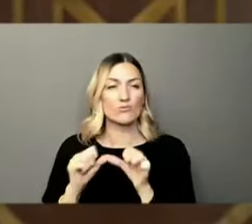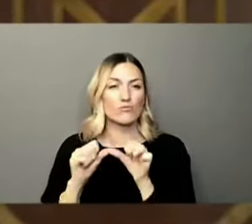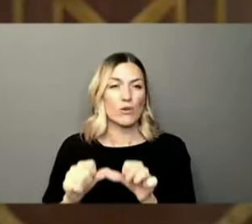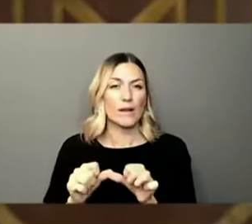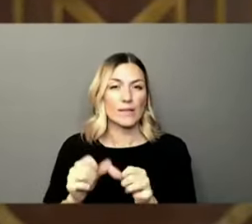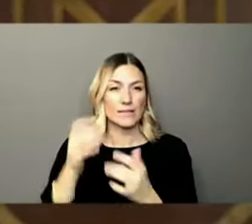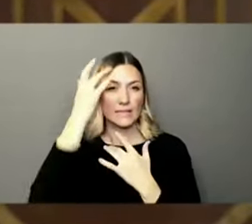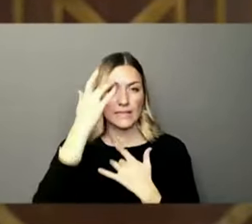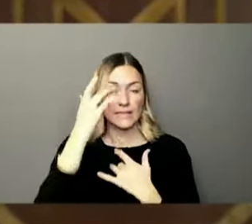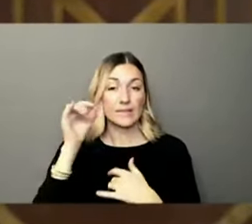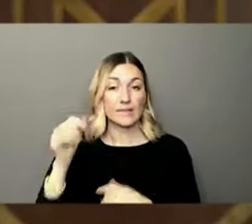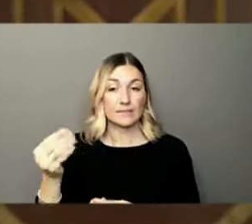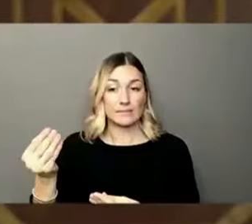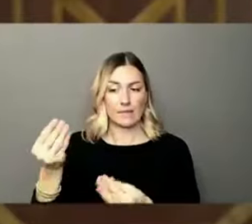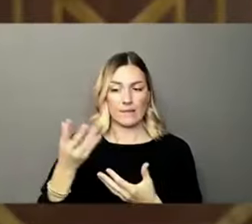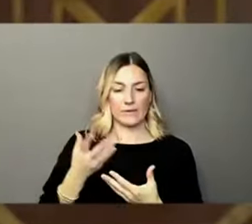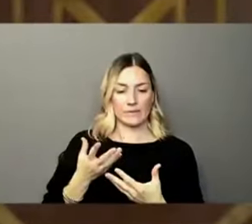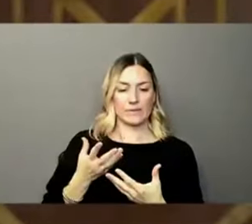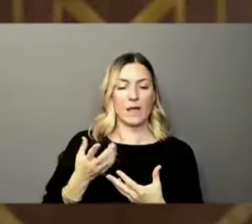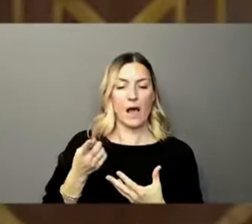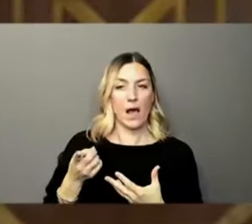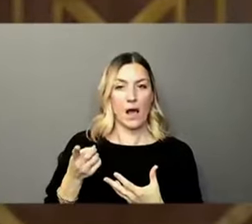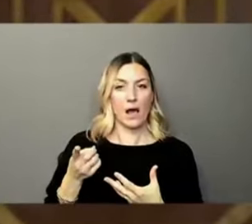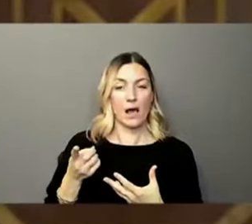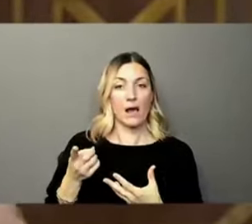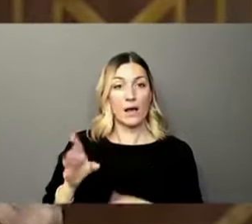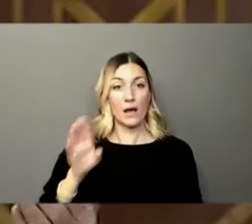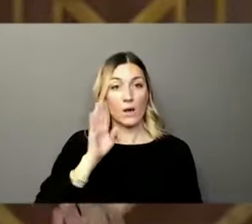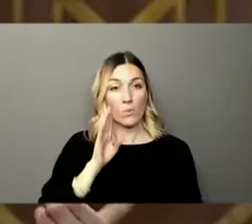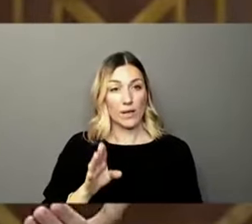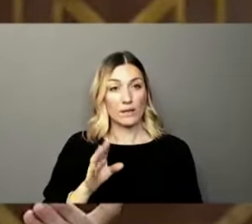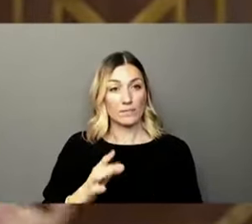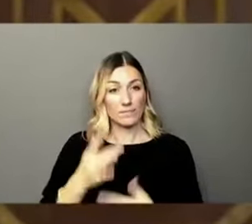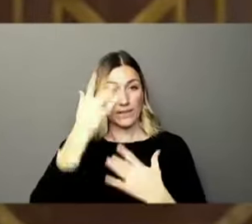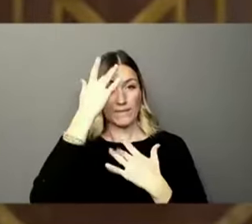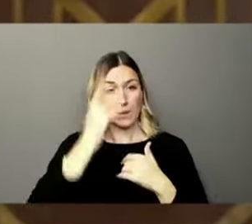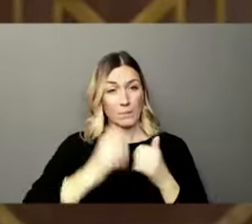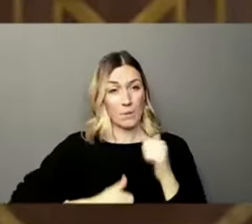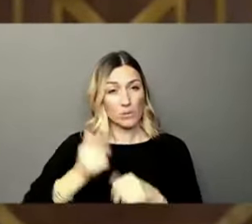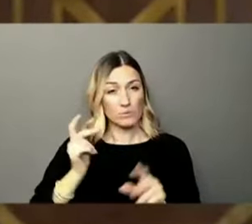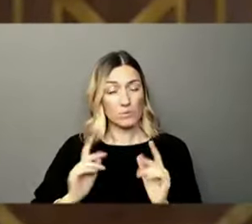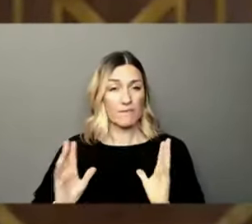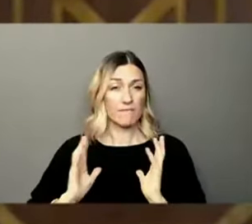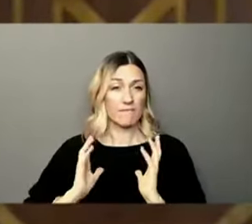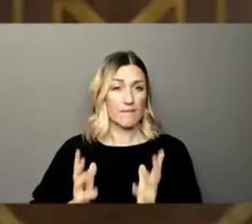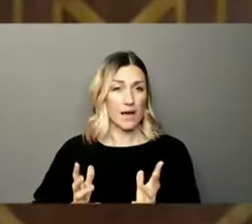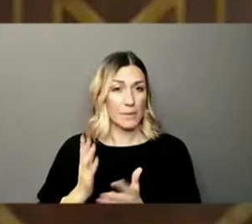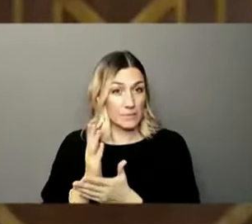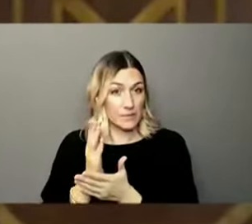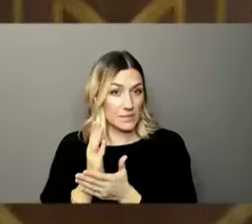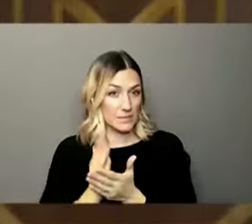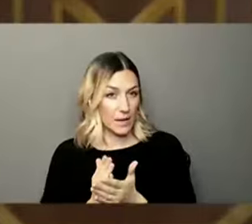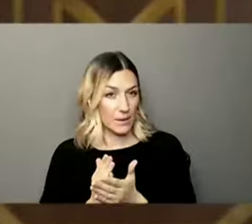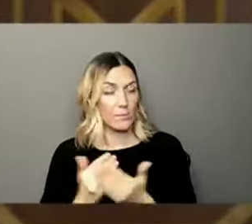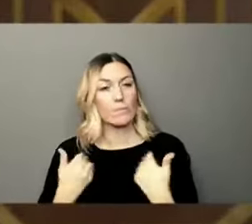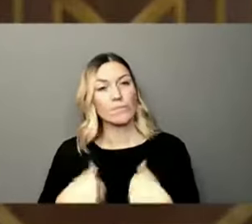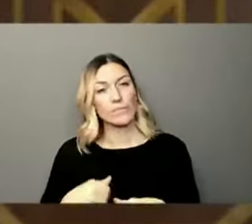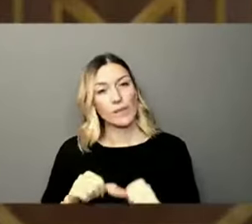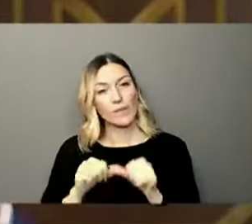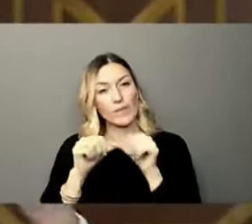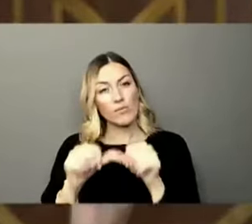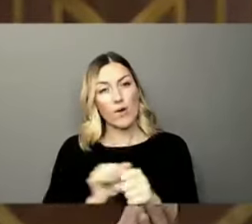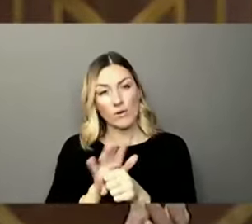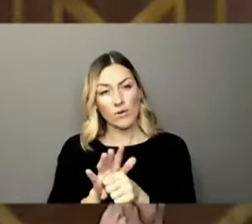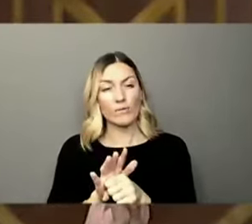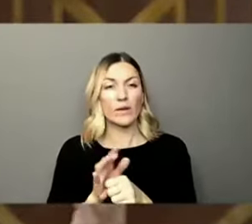giving us really clues that, you know, SARS-CoV-2 infection in most people, they do just fine, but some people succumb to long COVID. And then we